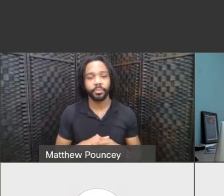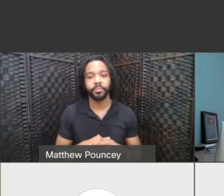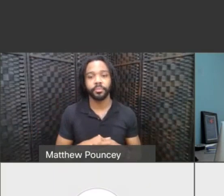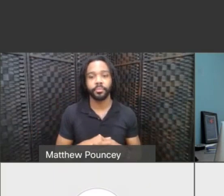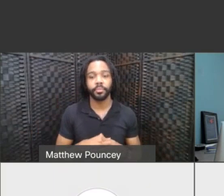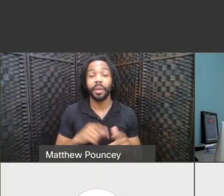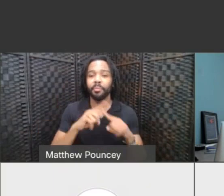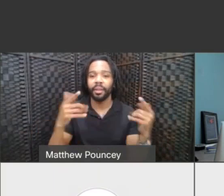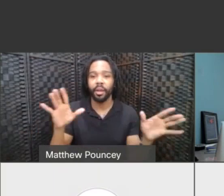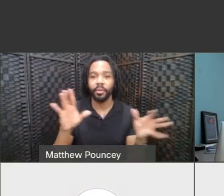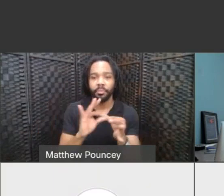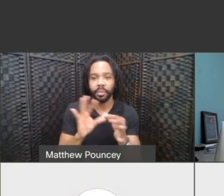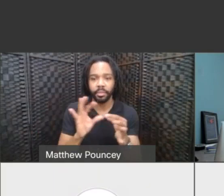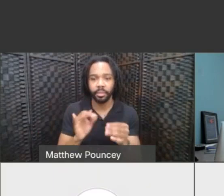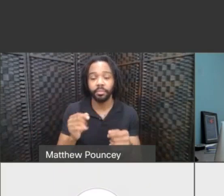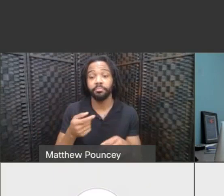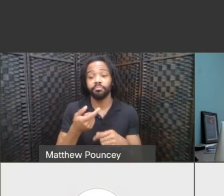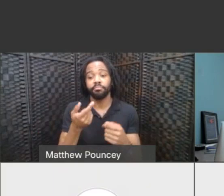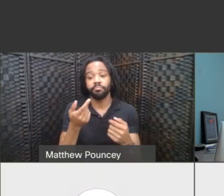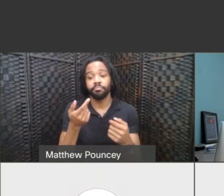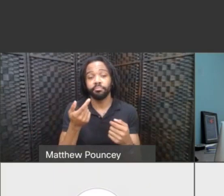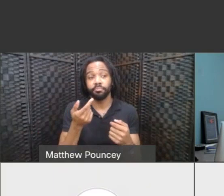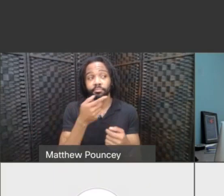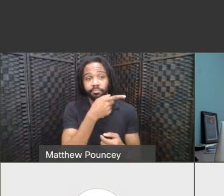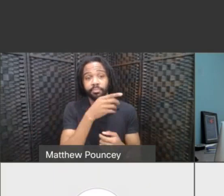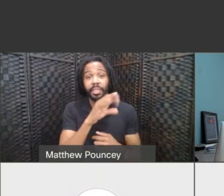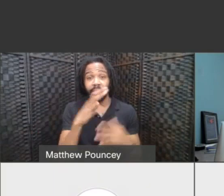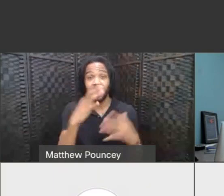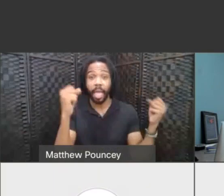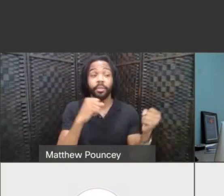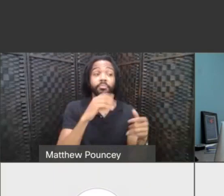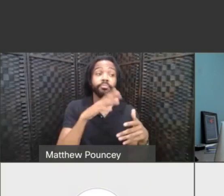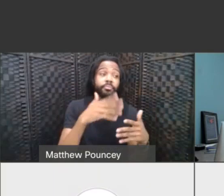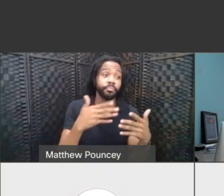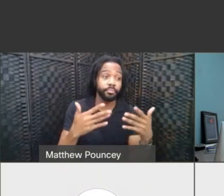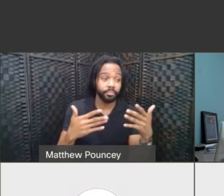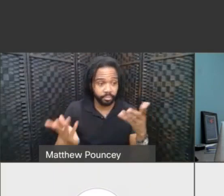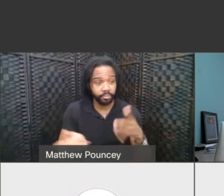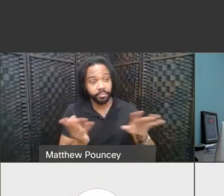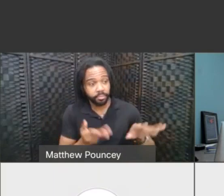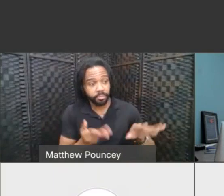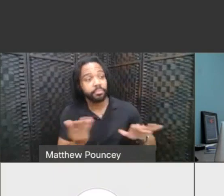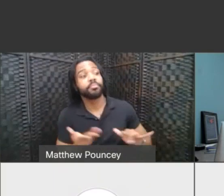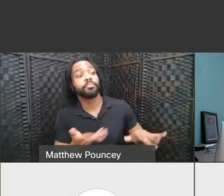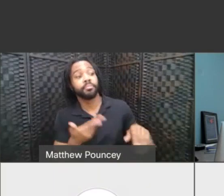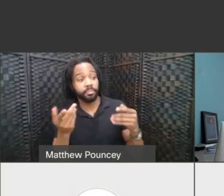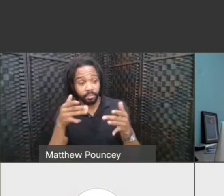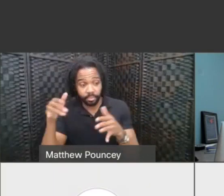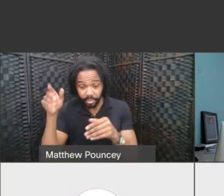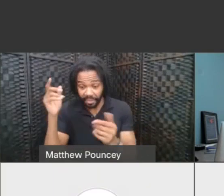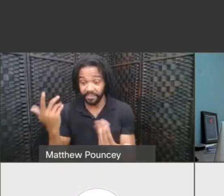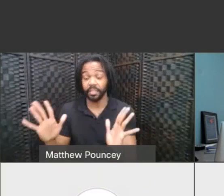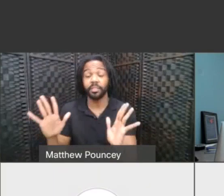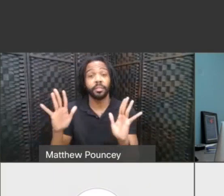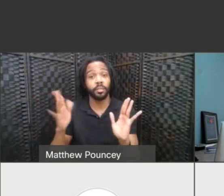But as I said, as they get through all of these, and they will get through them all, when there are no longer any pending, or